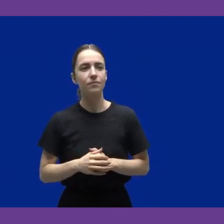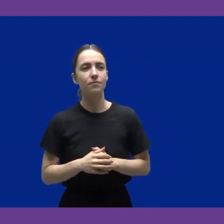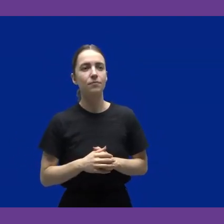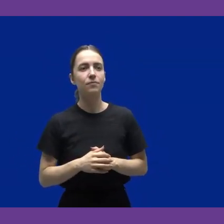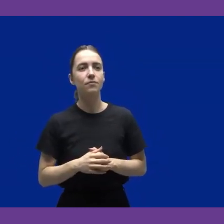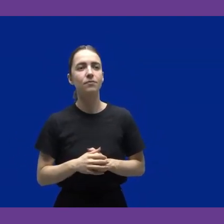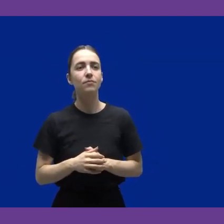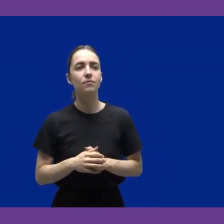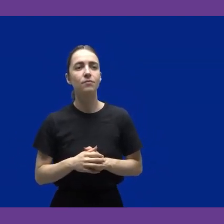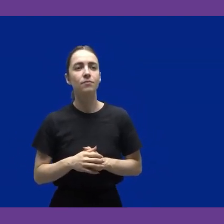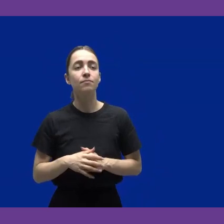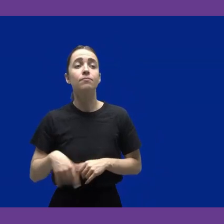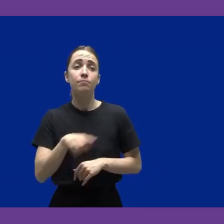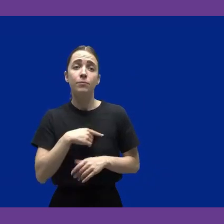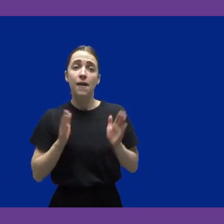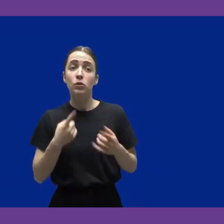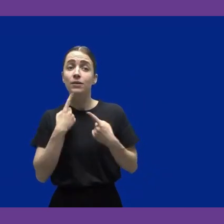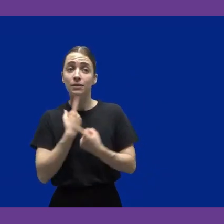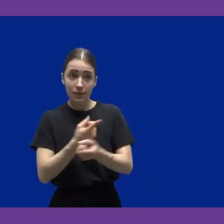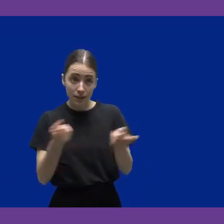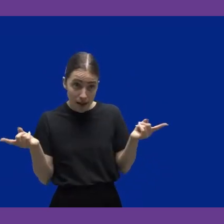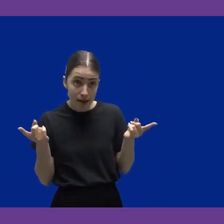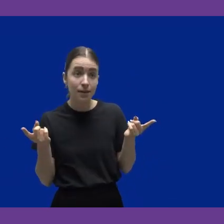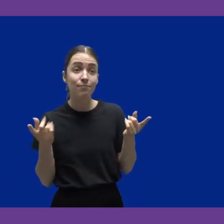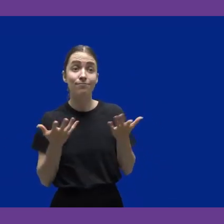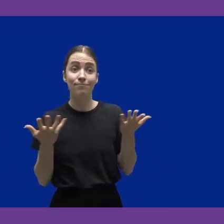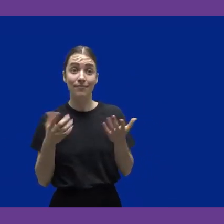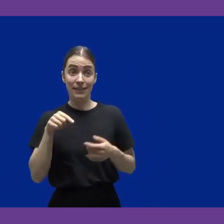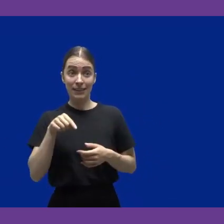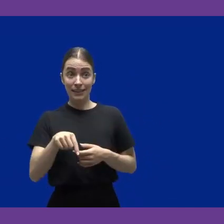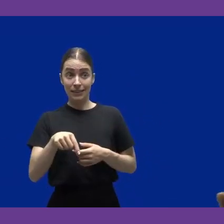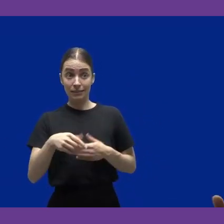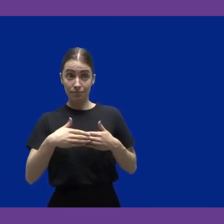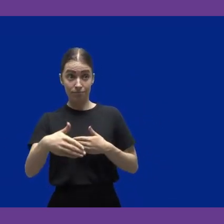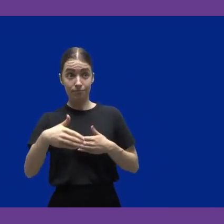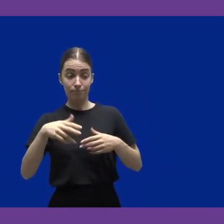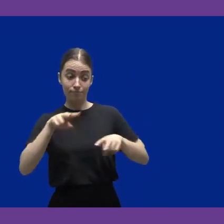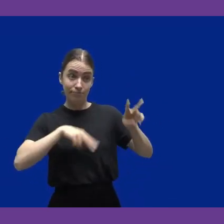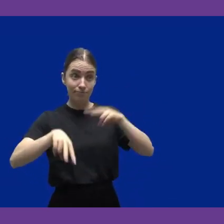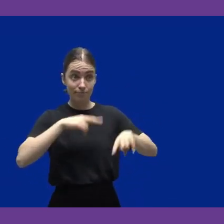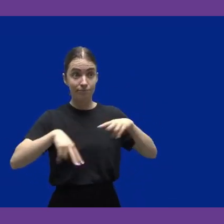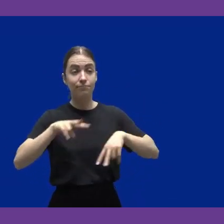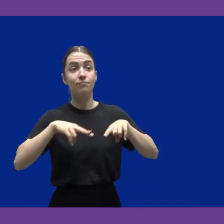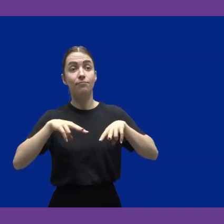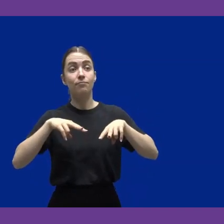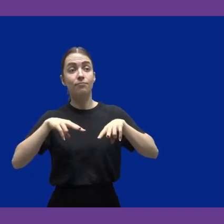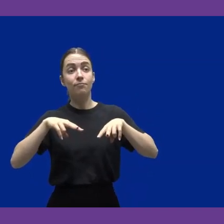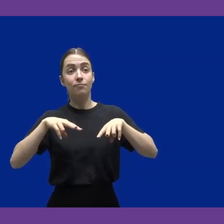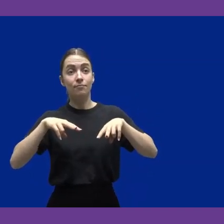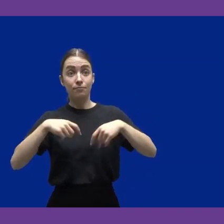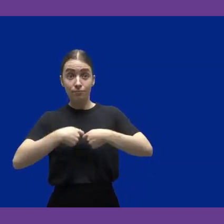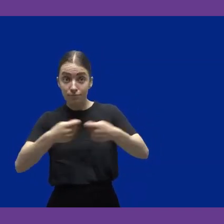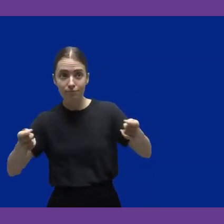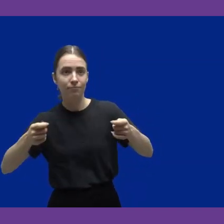However, from a ANEC point of view and also a disability movement point of view, I must say this was one of our